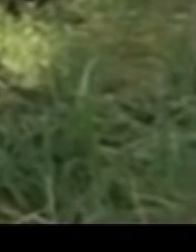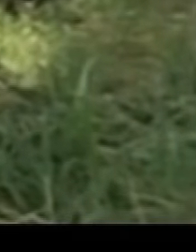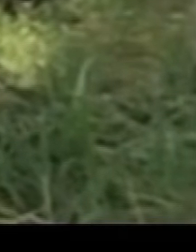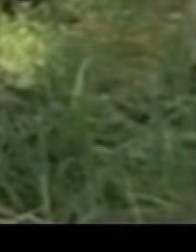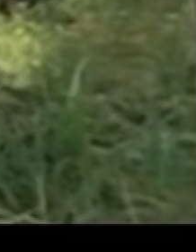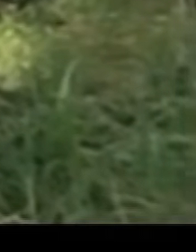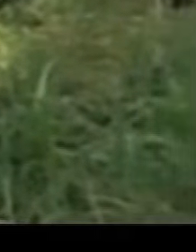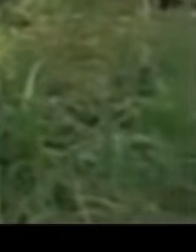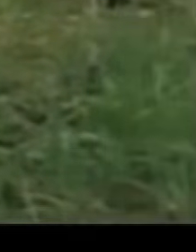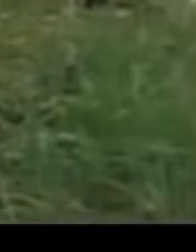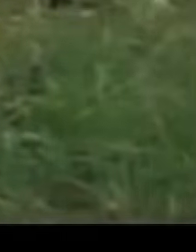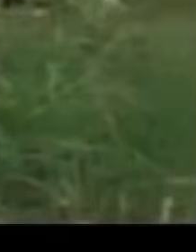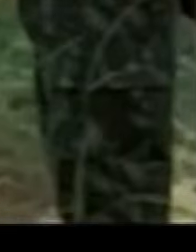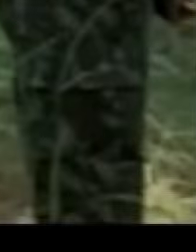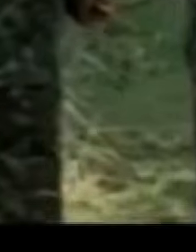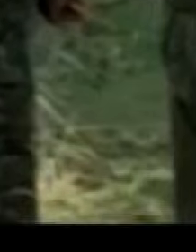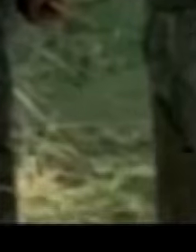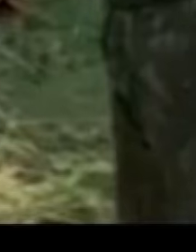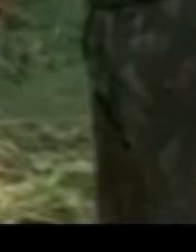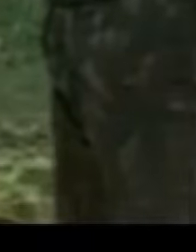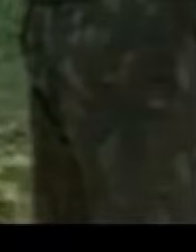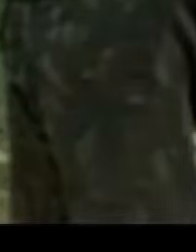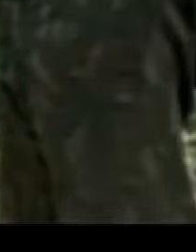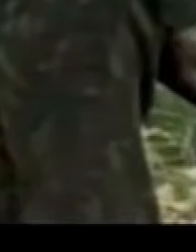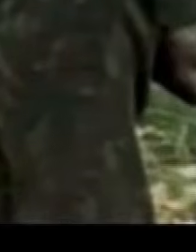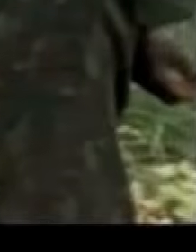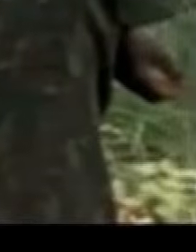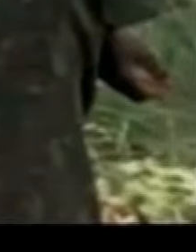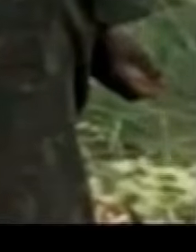congratulate you for the gallant